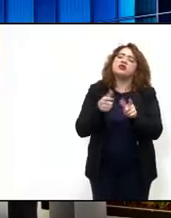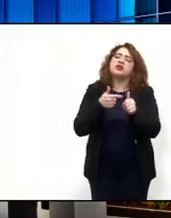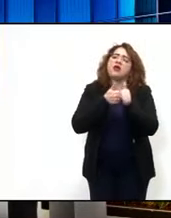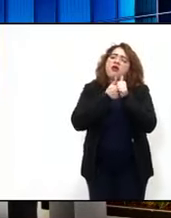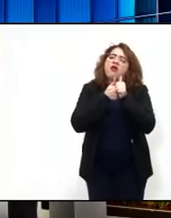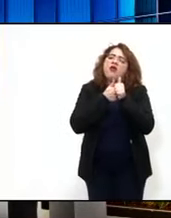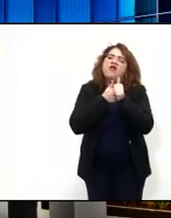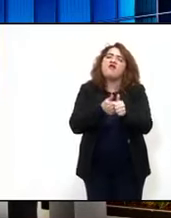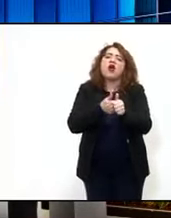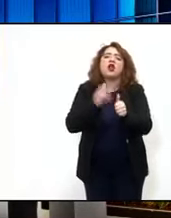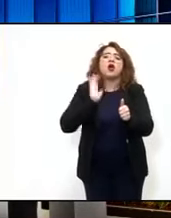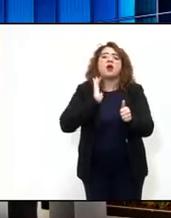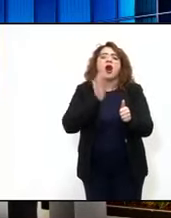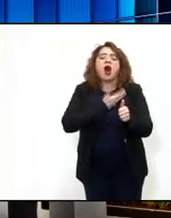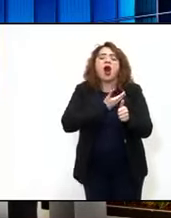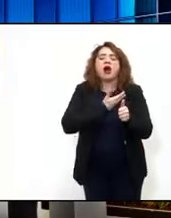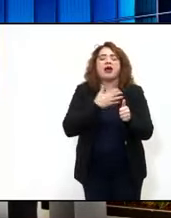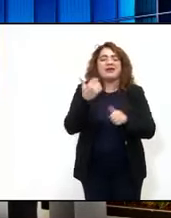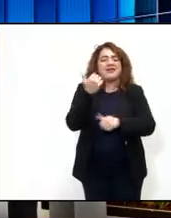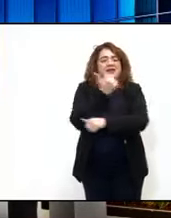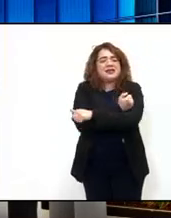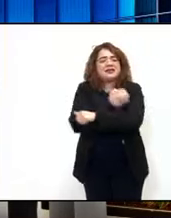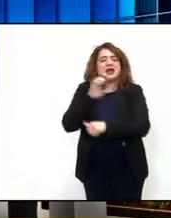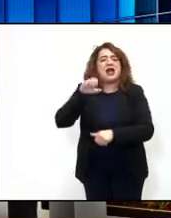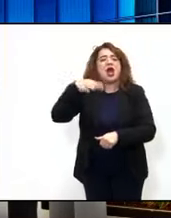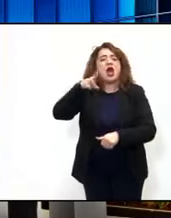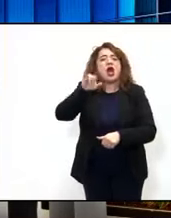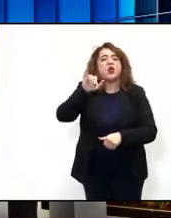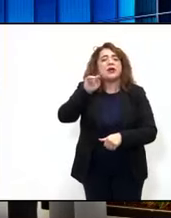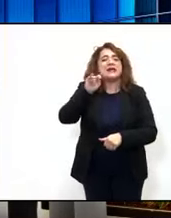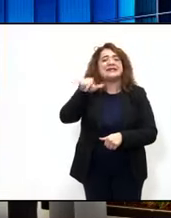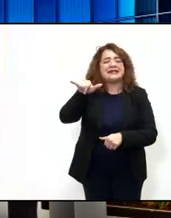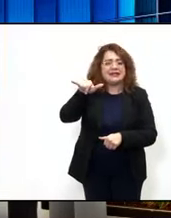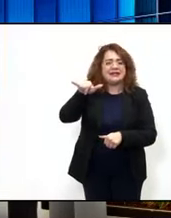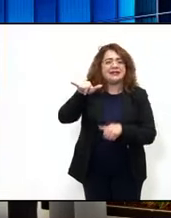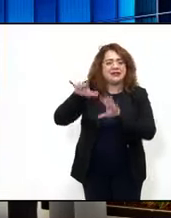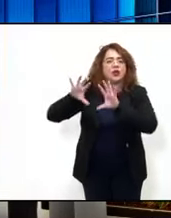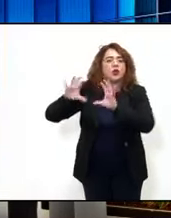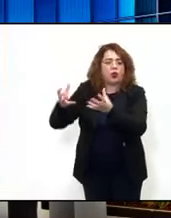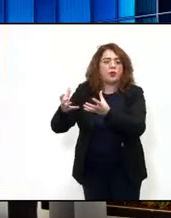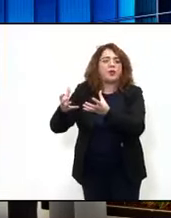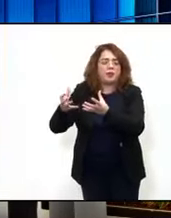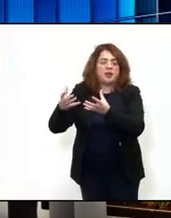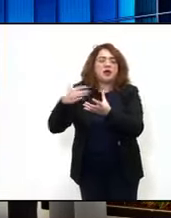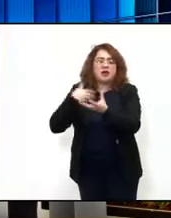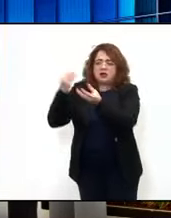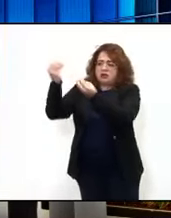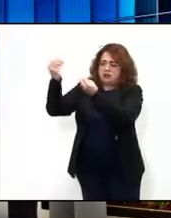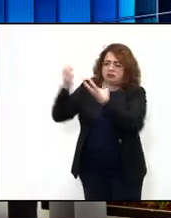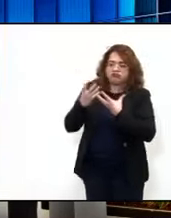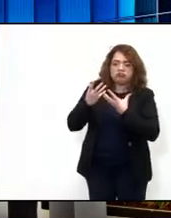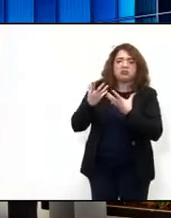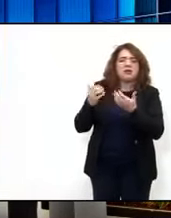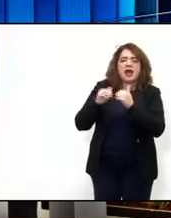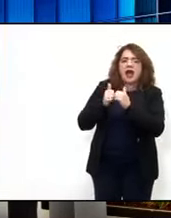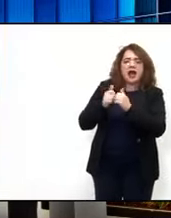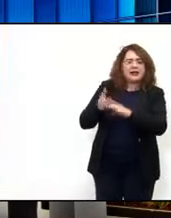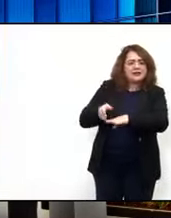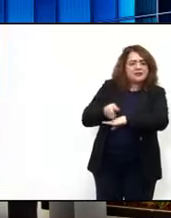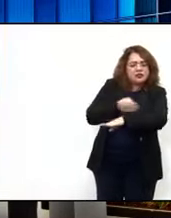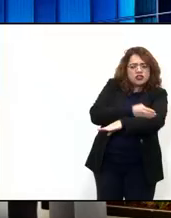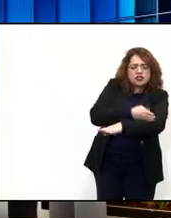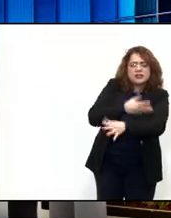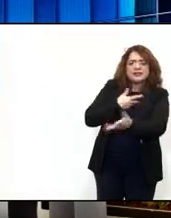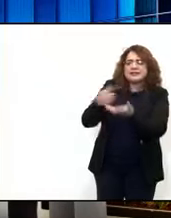not, and then we pull that information and really work to remove barriers and to connect into what we're doing. And the vaccine